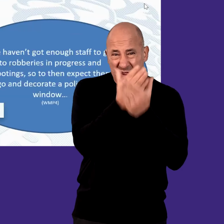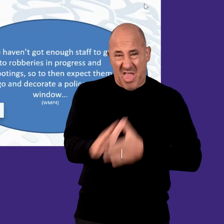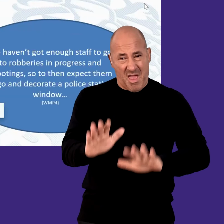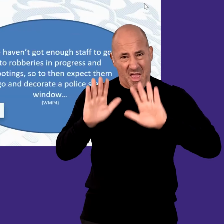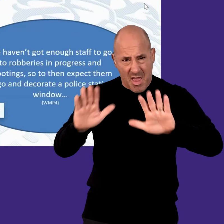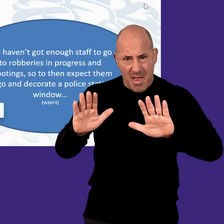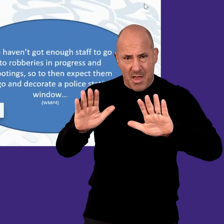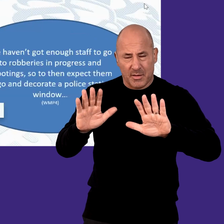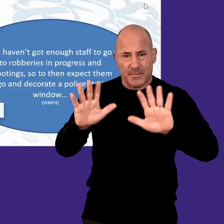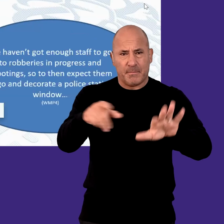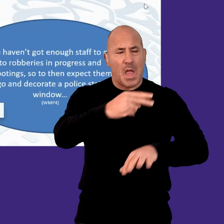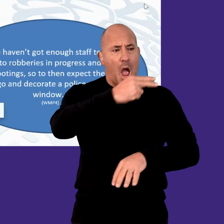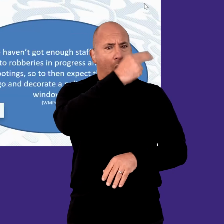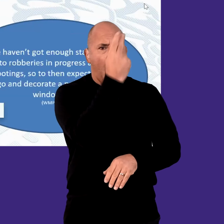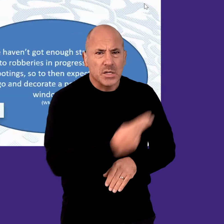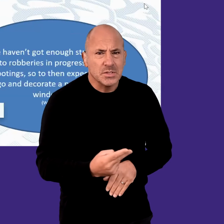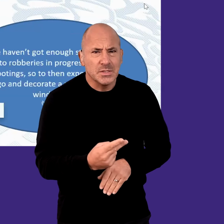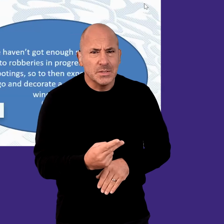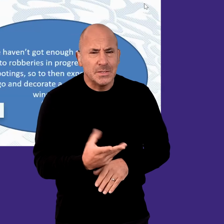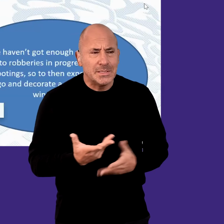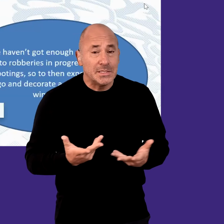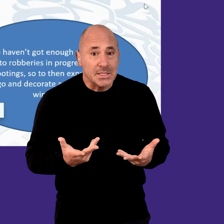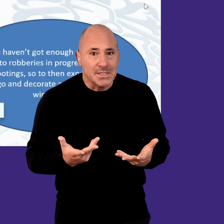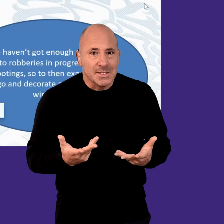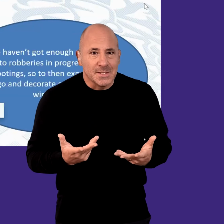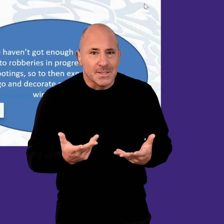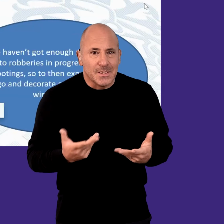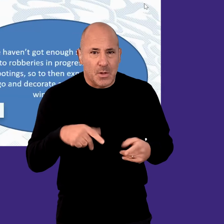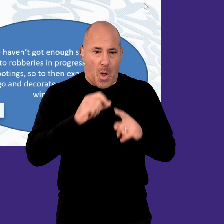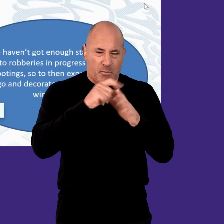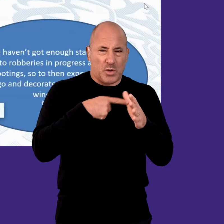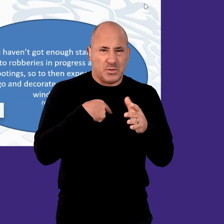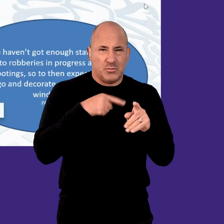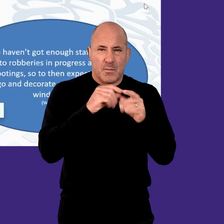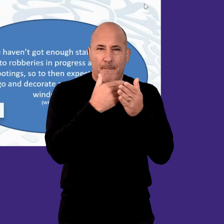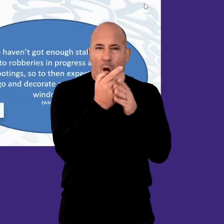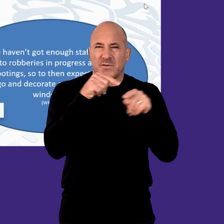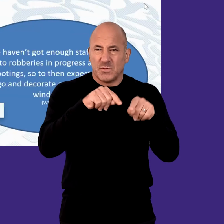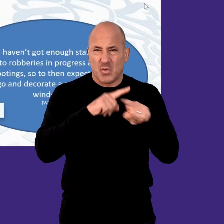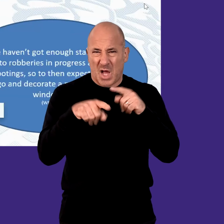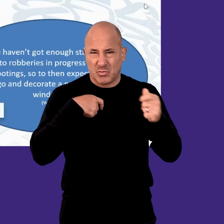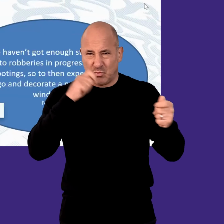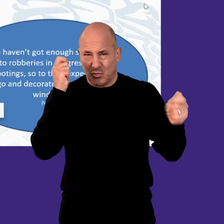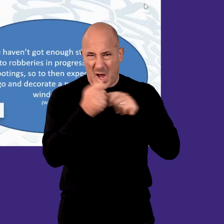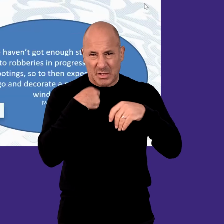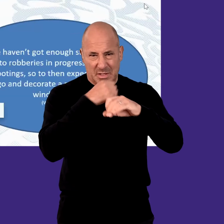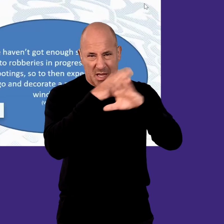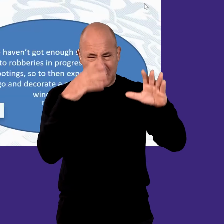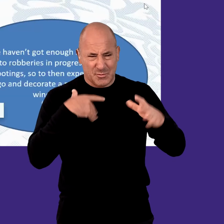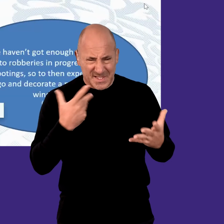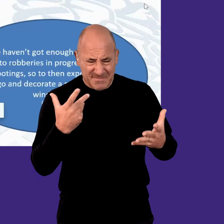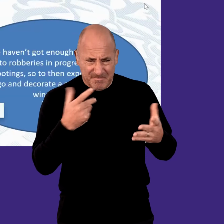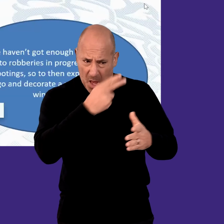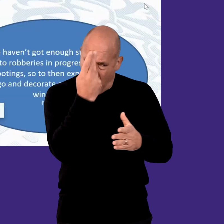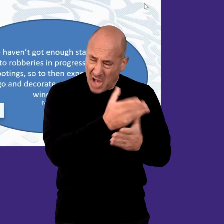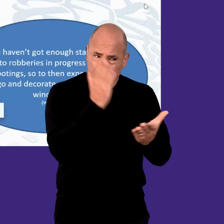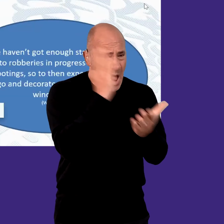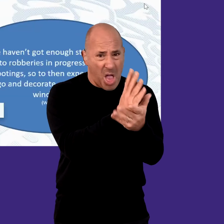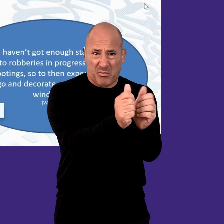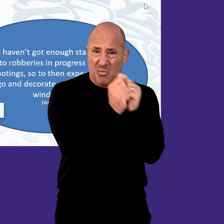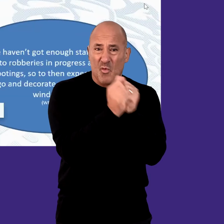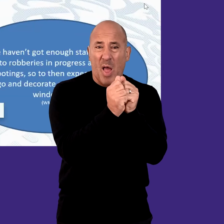engagement tool. We understand it. It's very clear cut. And the arts is a bit mysterious. And so part of the project was trying